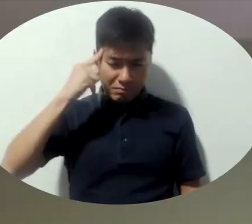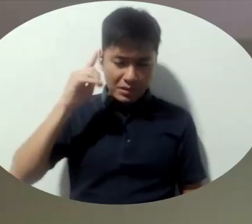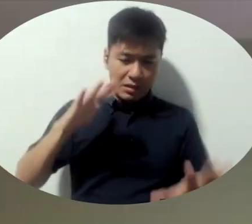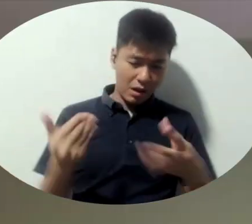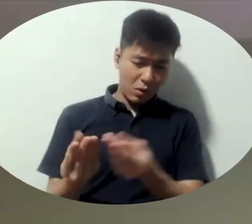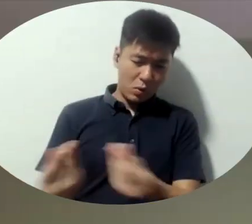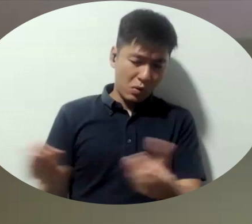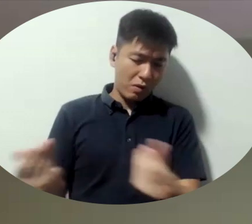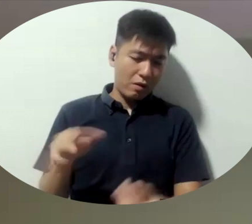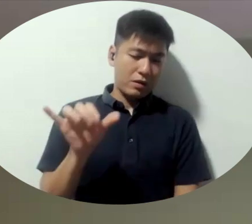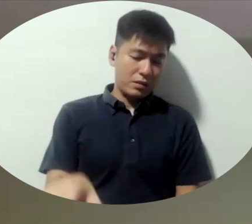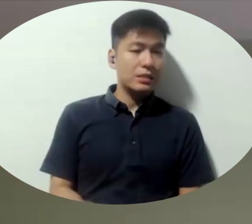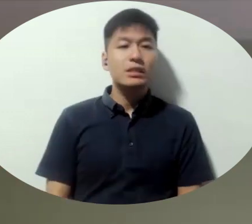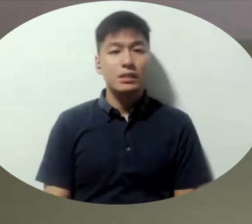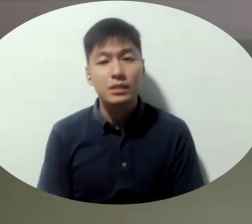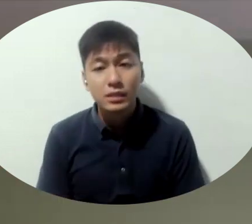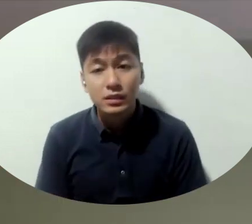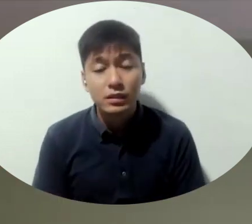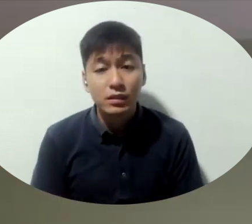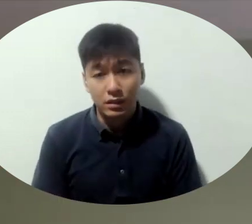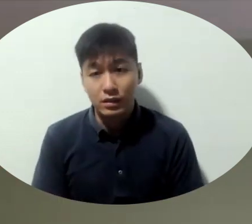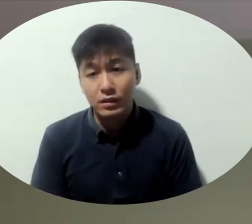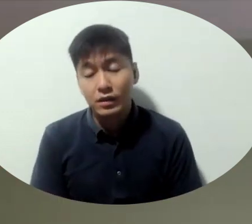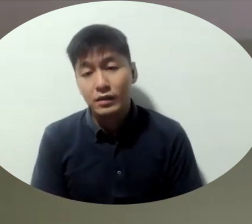Yeah. And we're talking about finding a cure, right, for